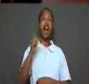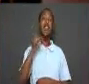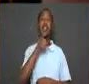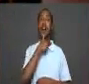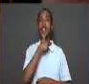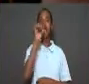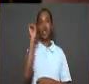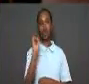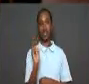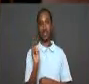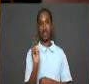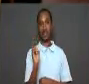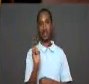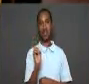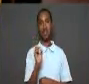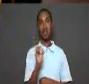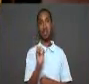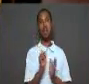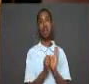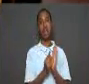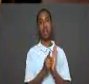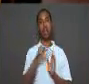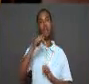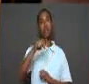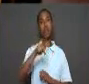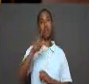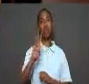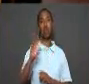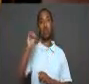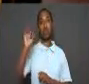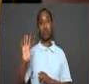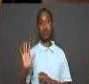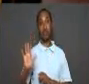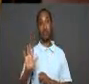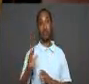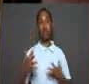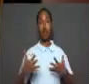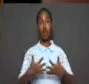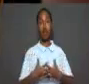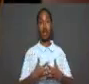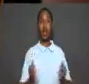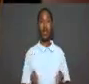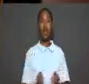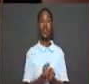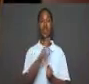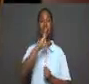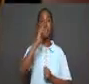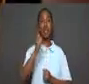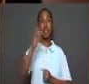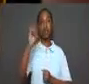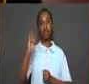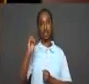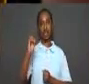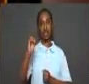acidic oxides, like phosphorus pentoxide, combine with the calcium